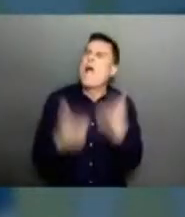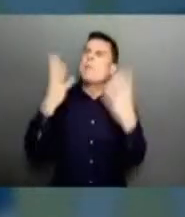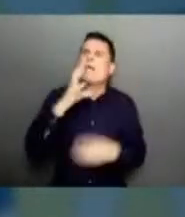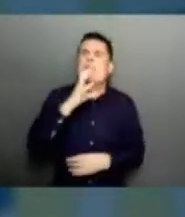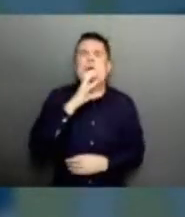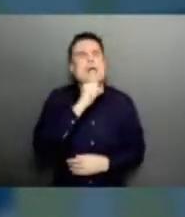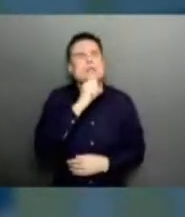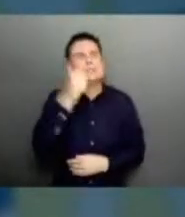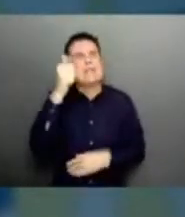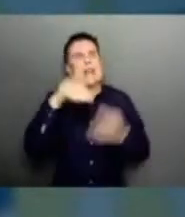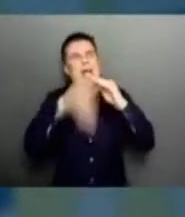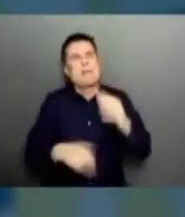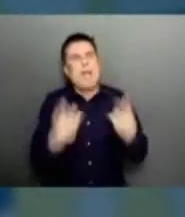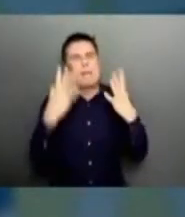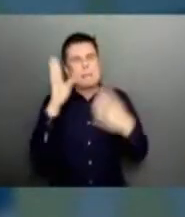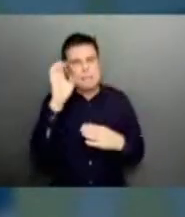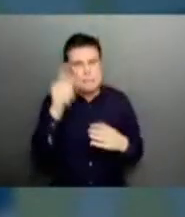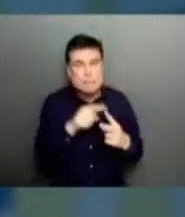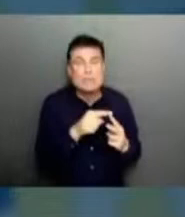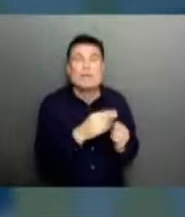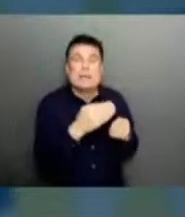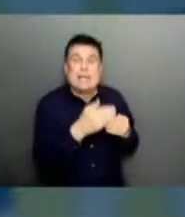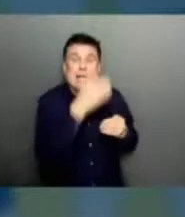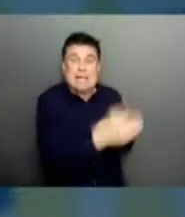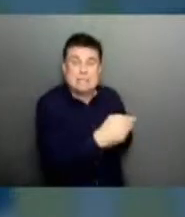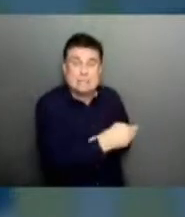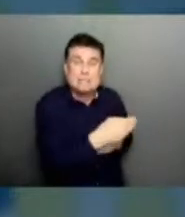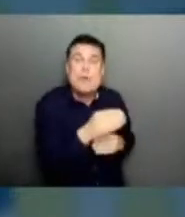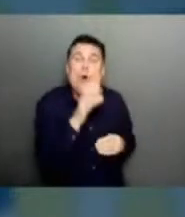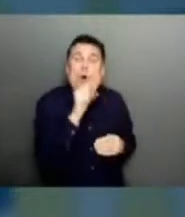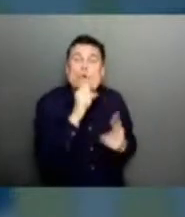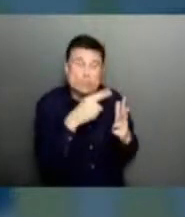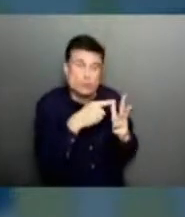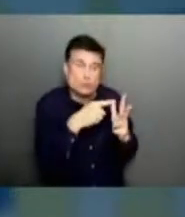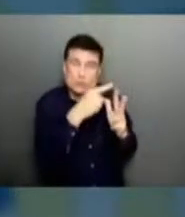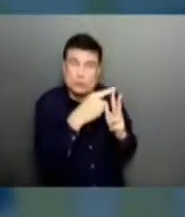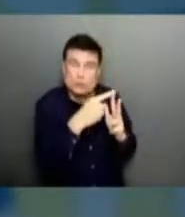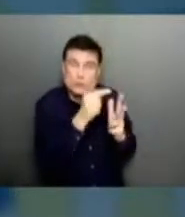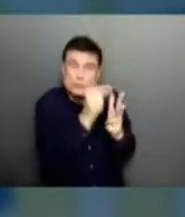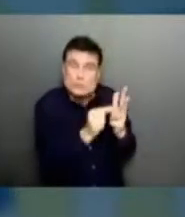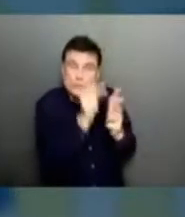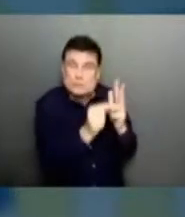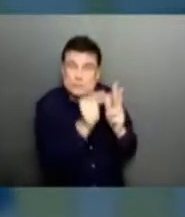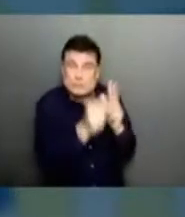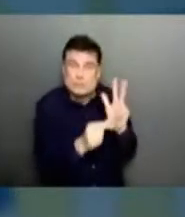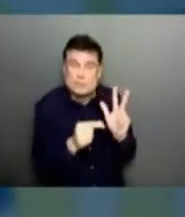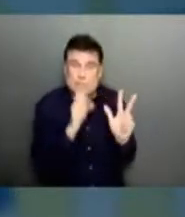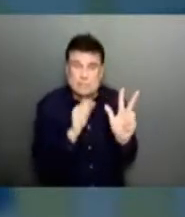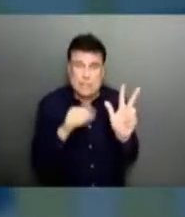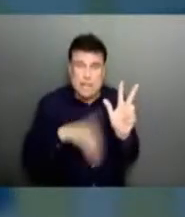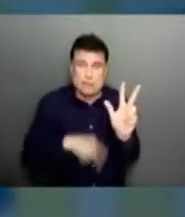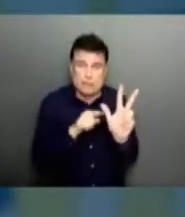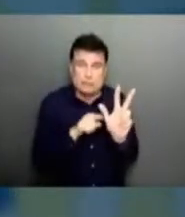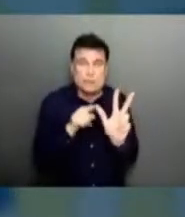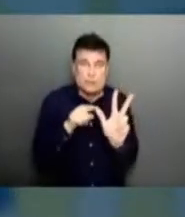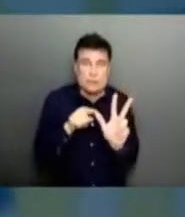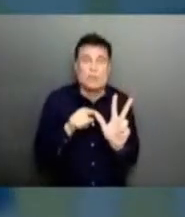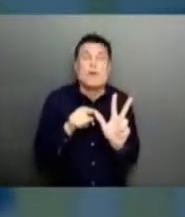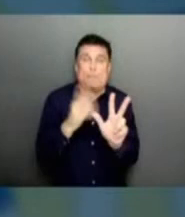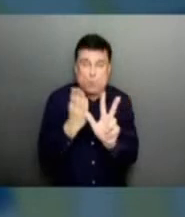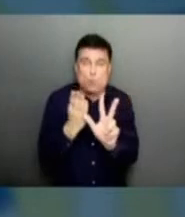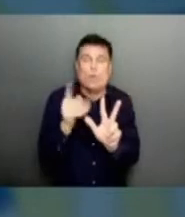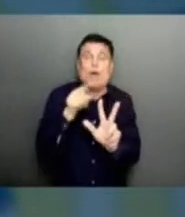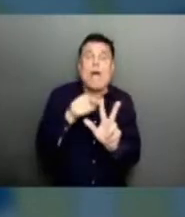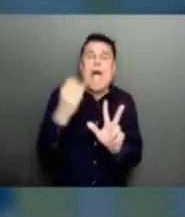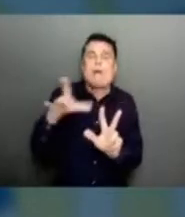And we can see it's about half of the population rate. We see a very similar thing, although slightly higher, in